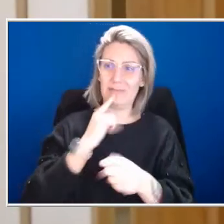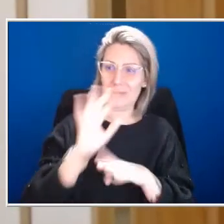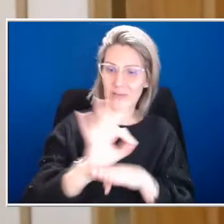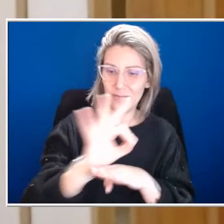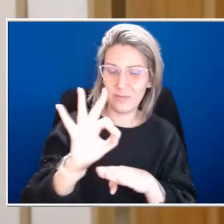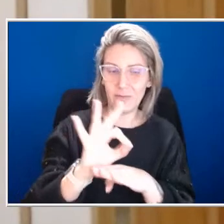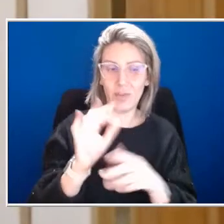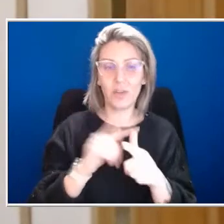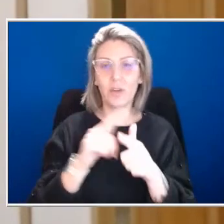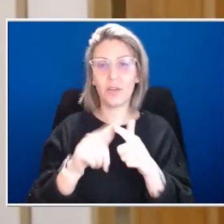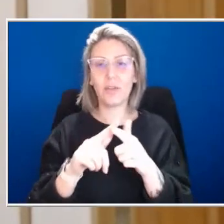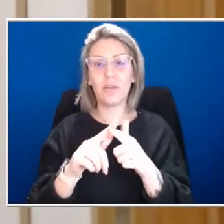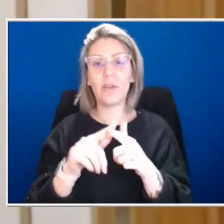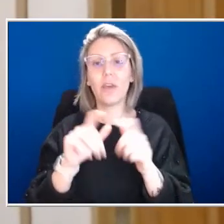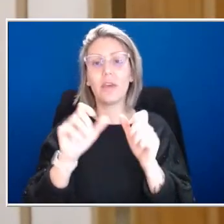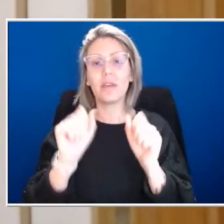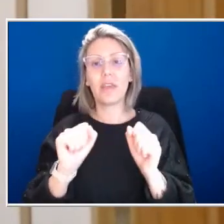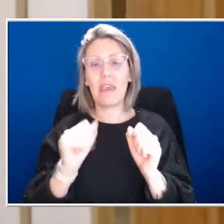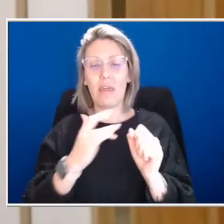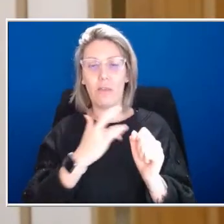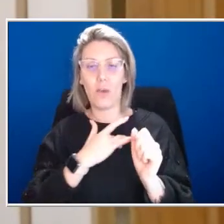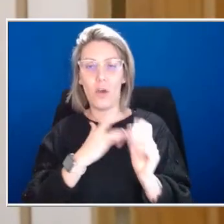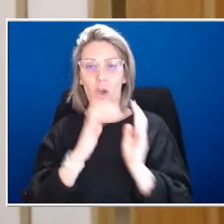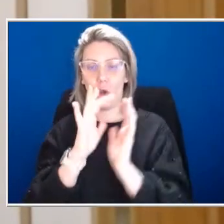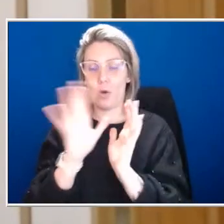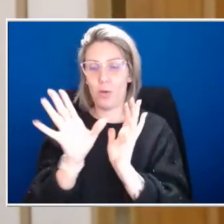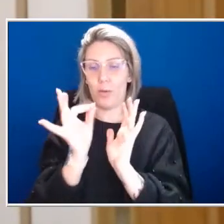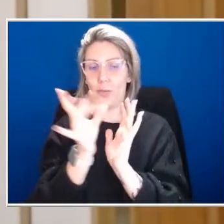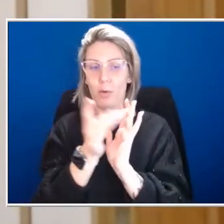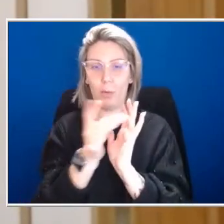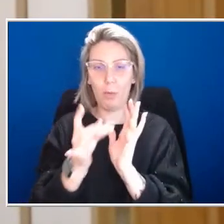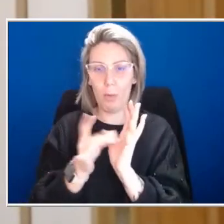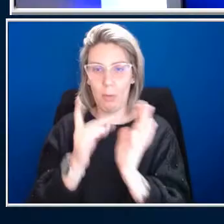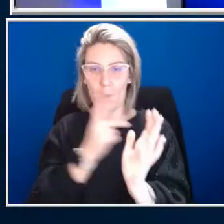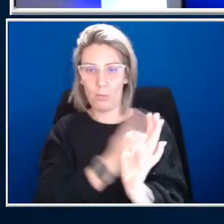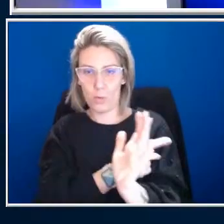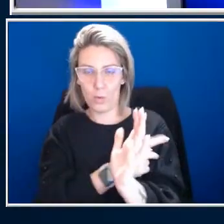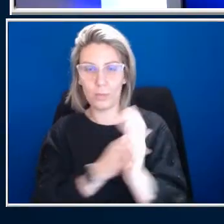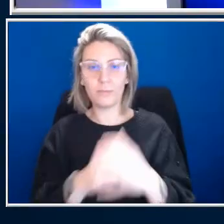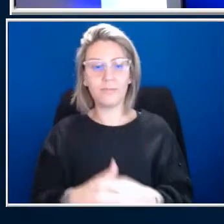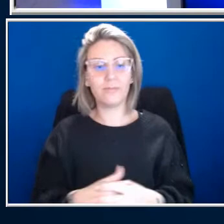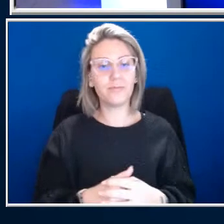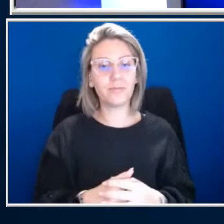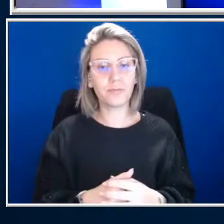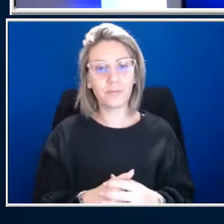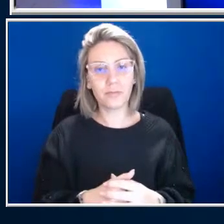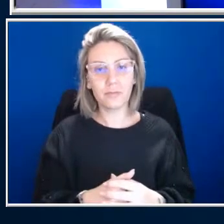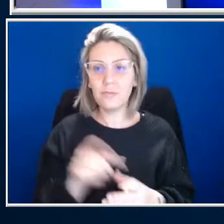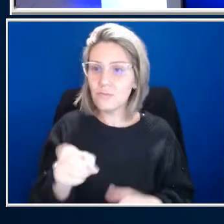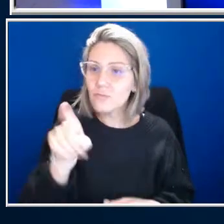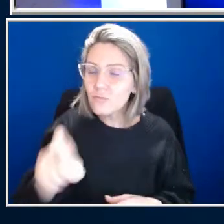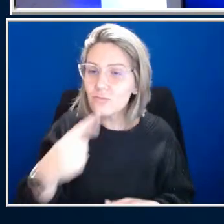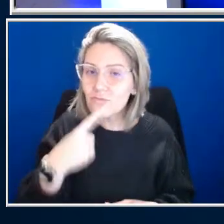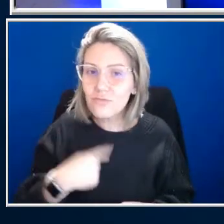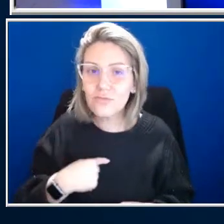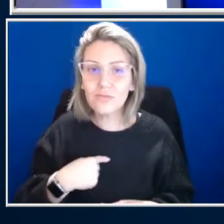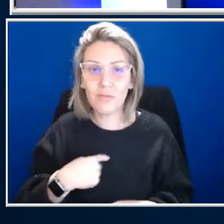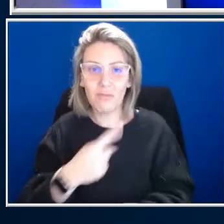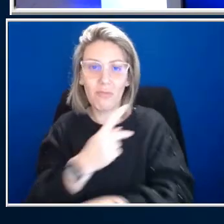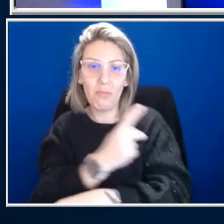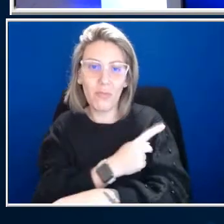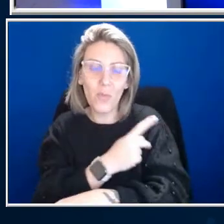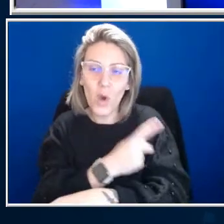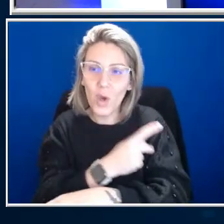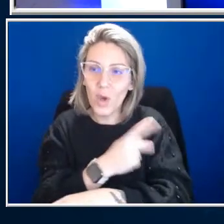up on the heart. So that's AL amyloidosis of the heart. Dr. Shaw, you should have told me that. Protein buildup is so much easier for me to say